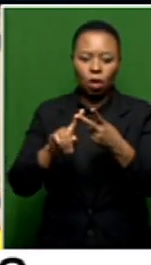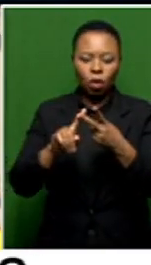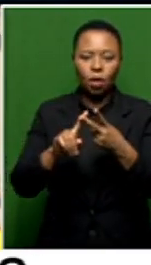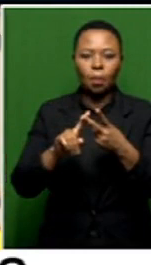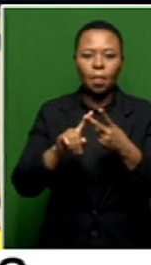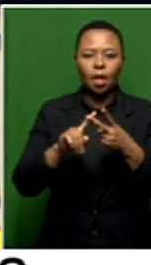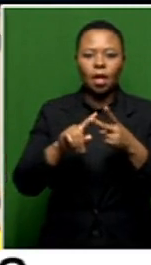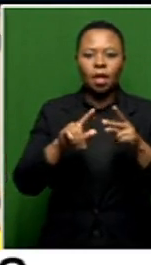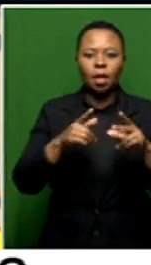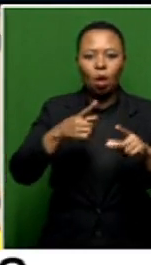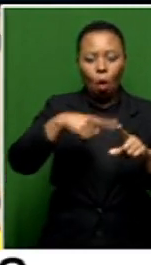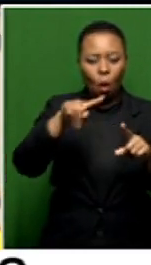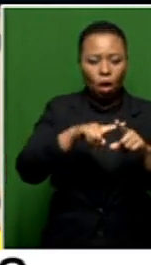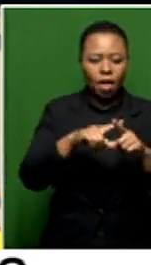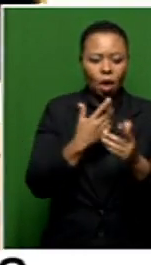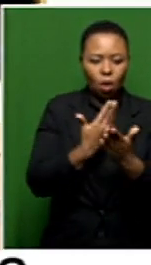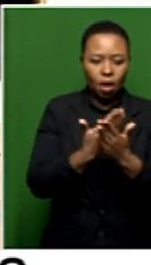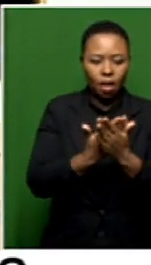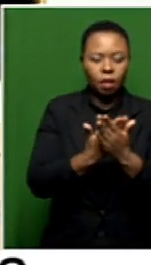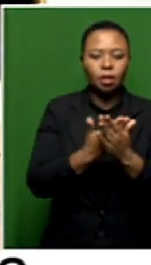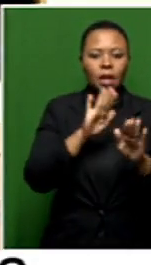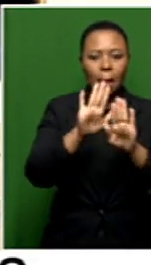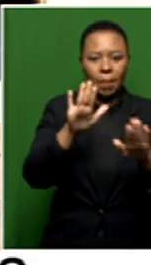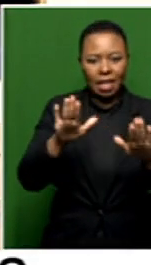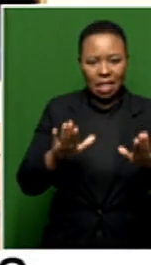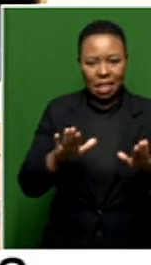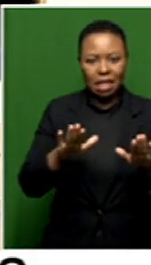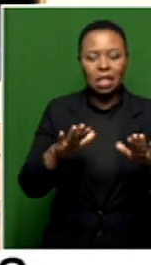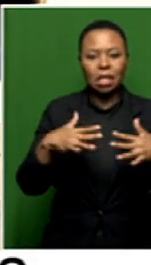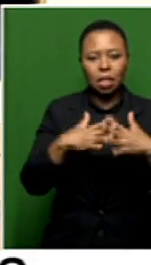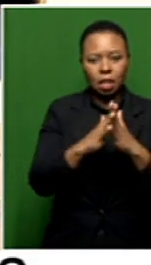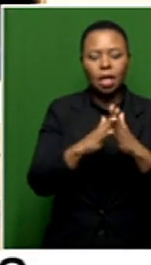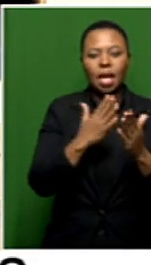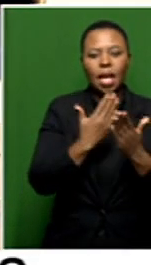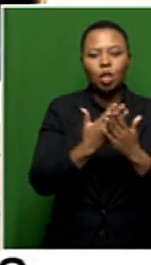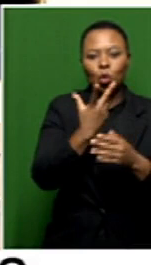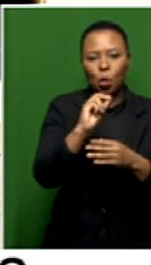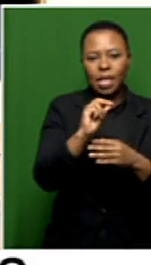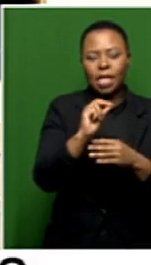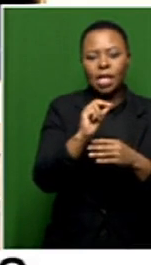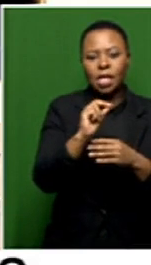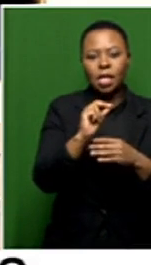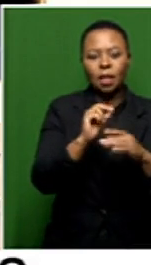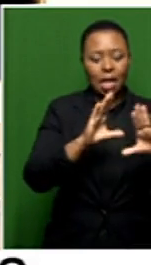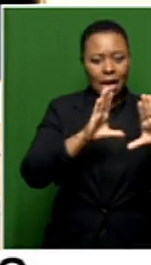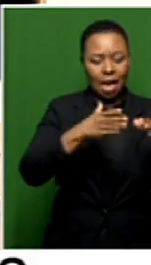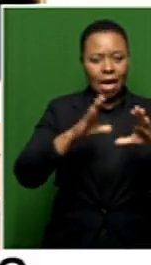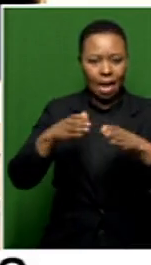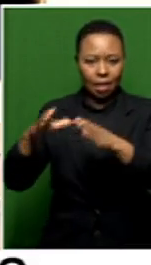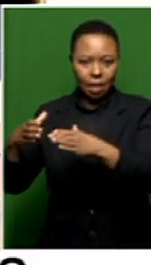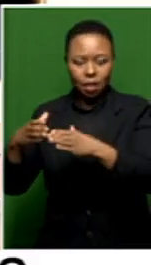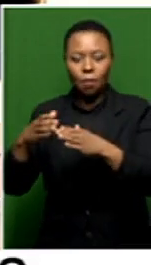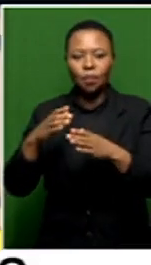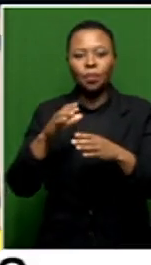Yes. It turns out that we end up with roughly 20 clusters of distinct